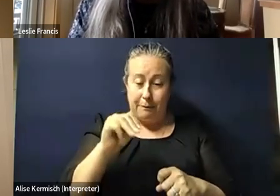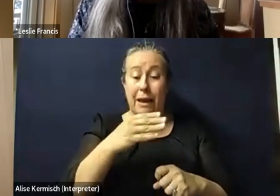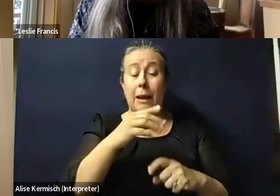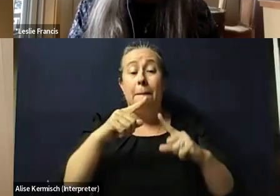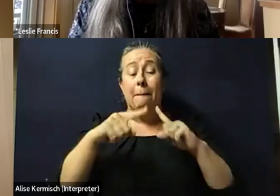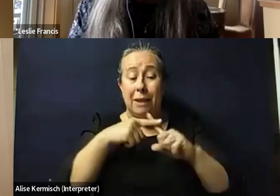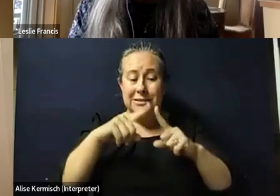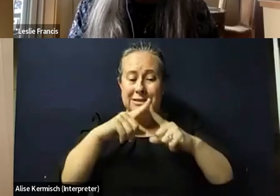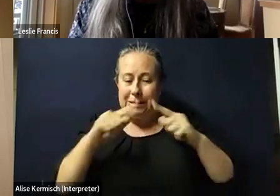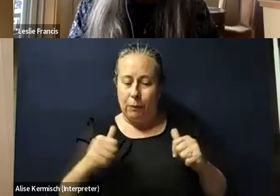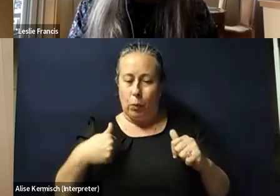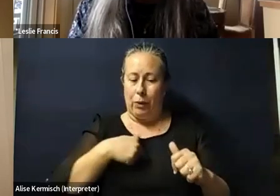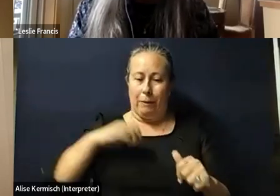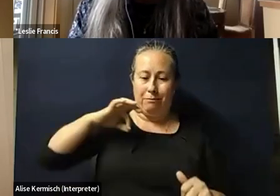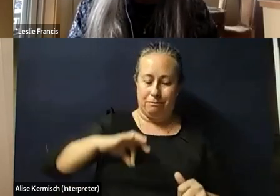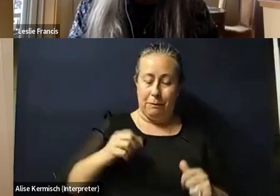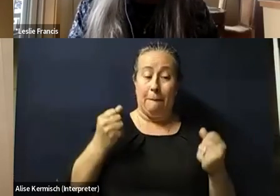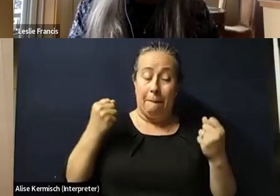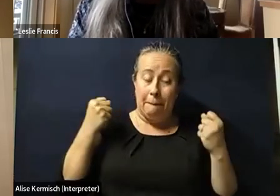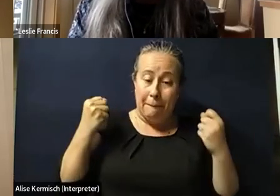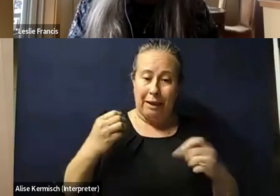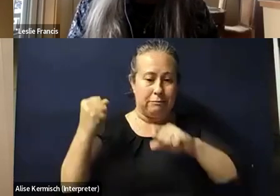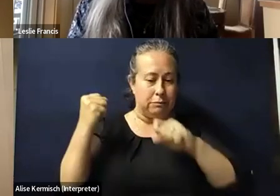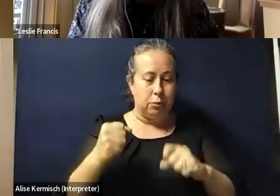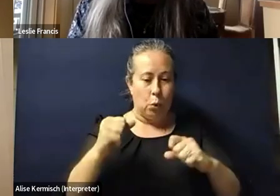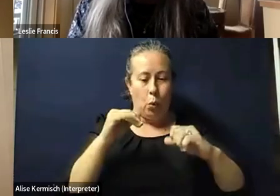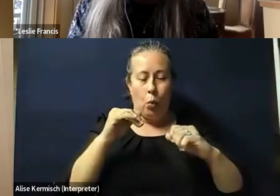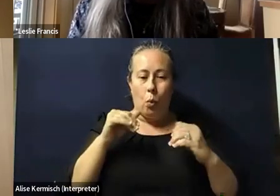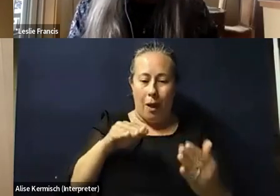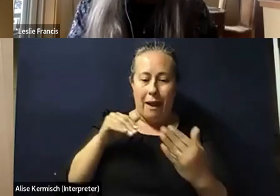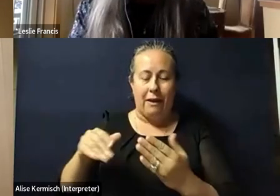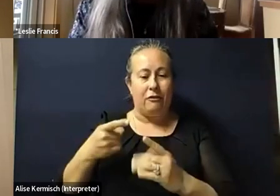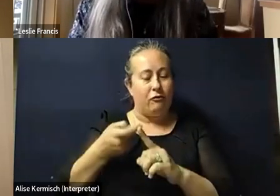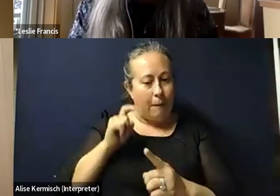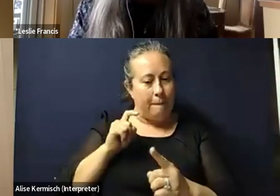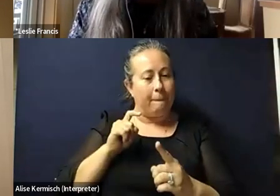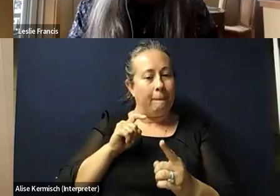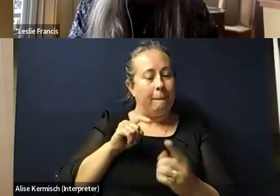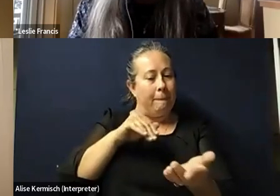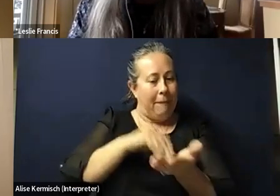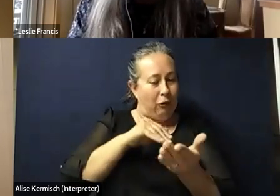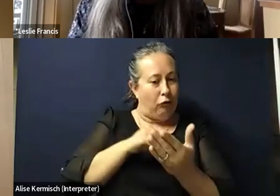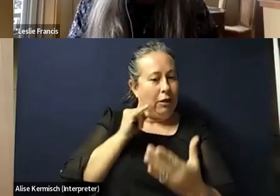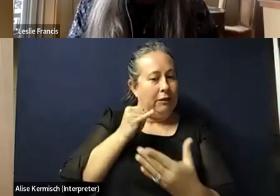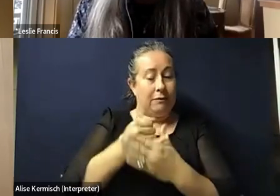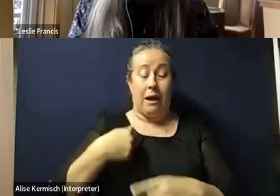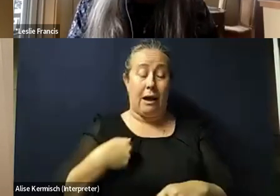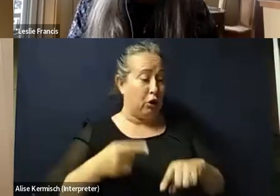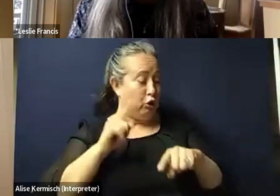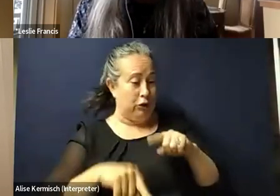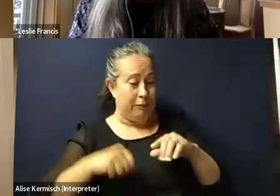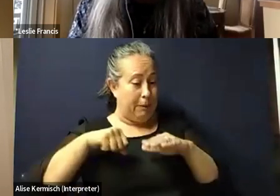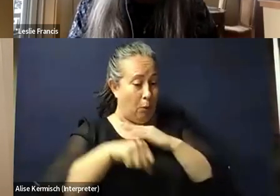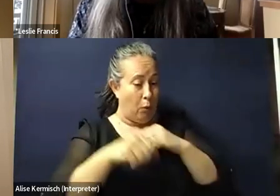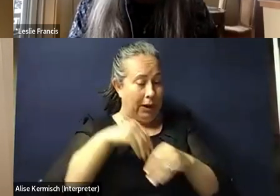we benefit immensely in many ways from a variety of medical interventions. You know, I couldn't have been born, say, in